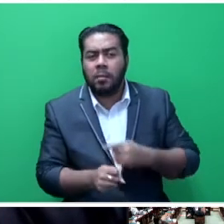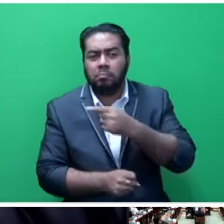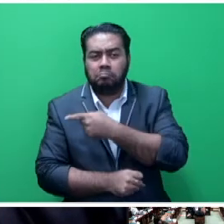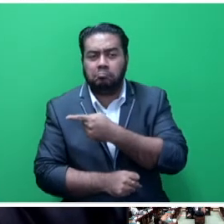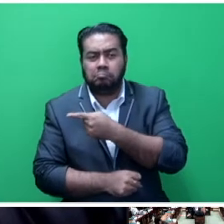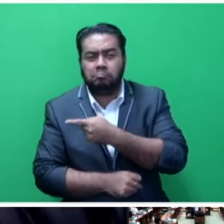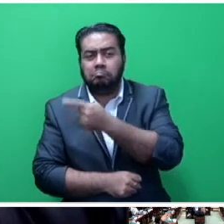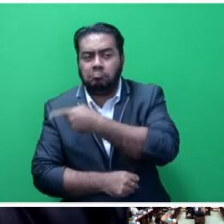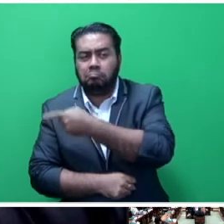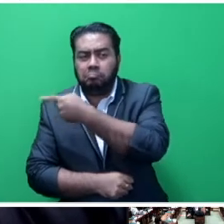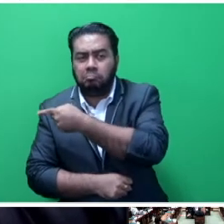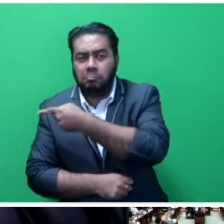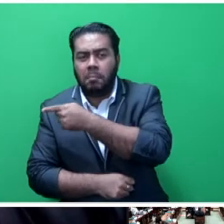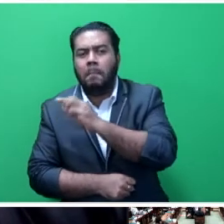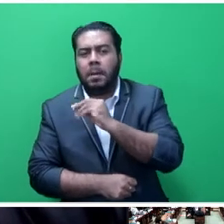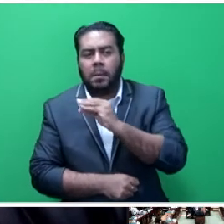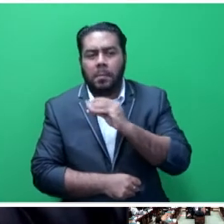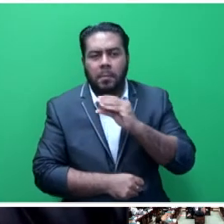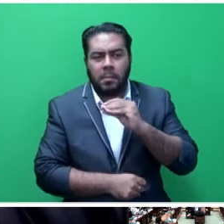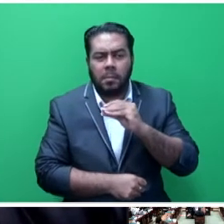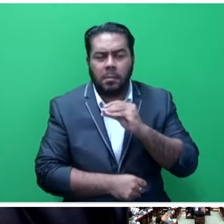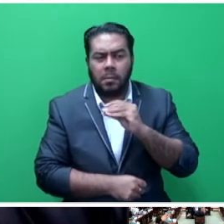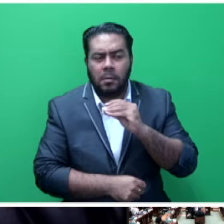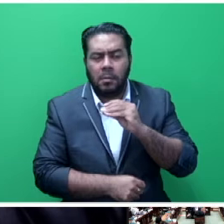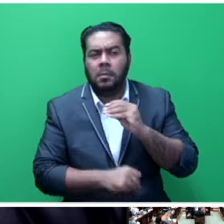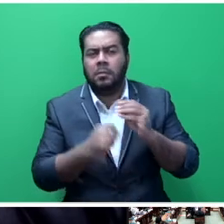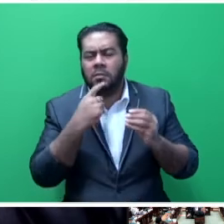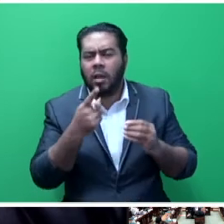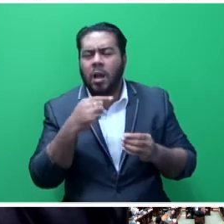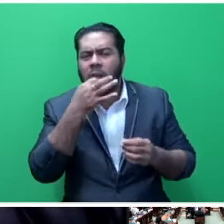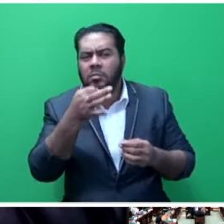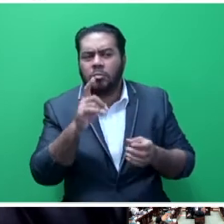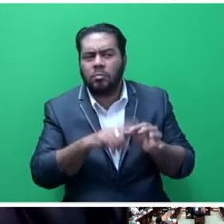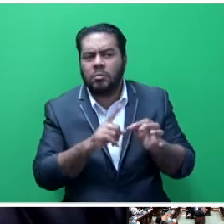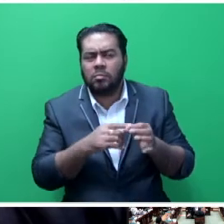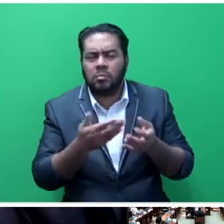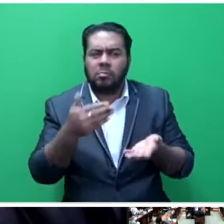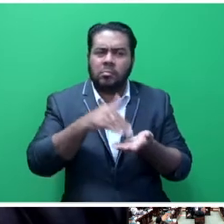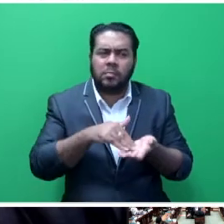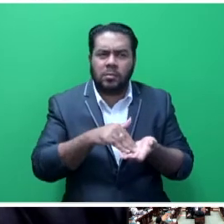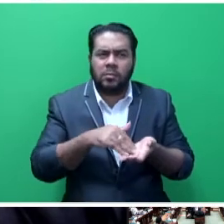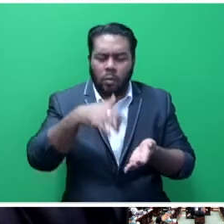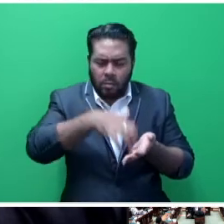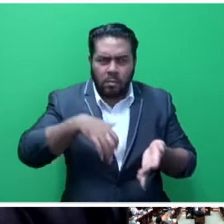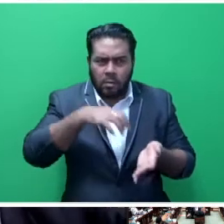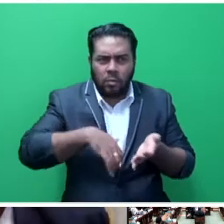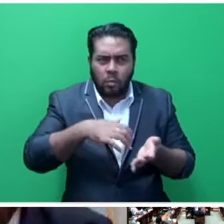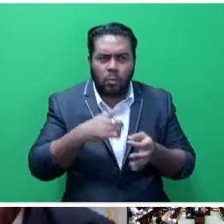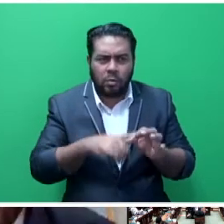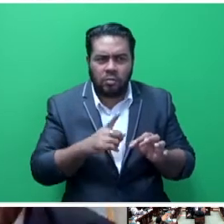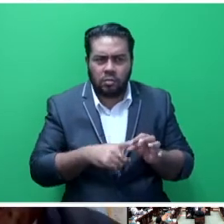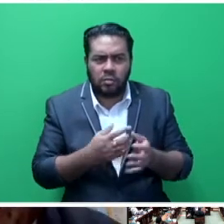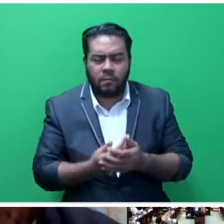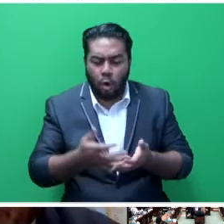riverbank erosion, not only for gravel extraction, but also in areas where there's sand